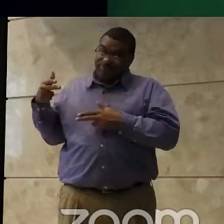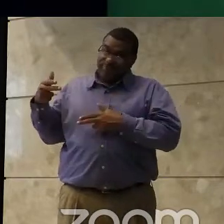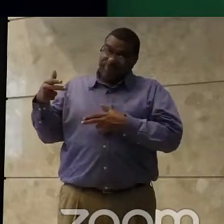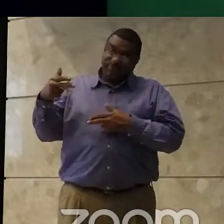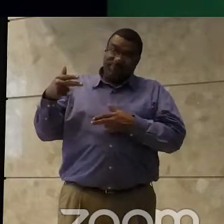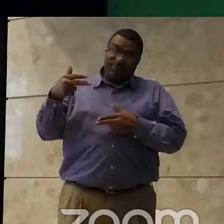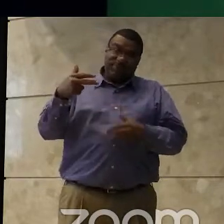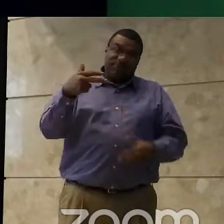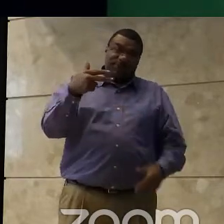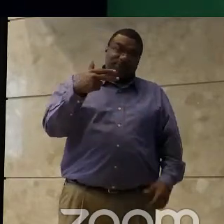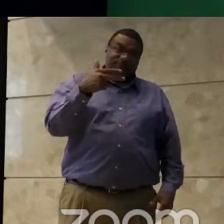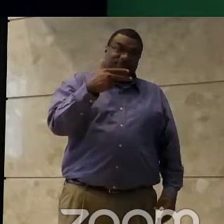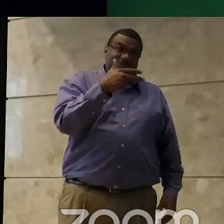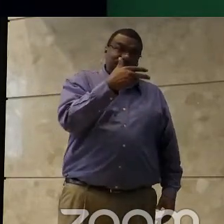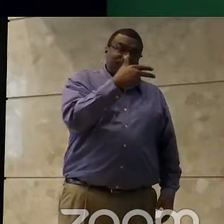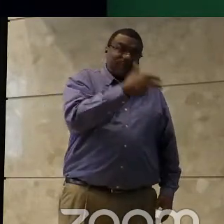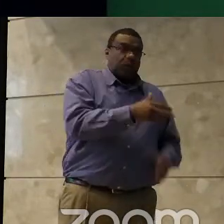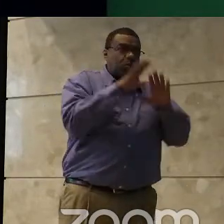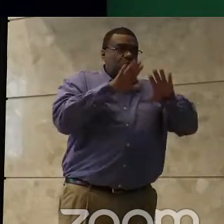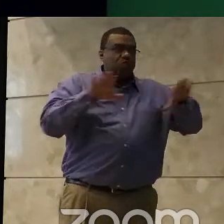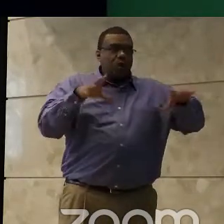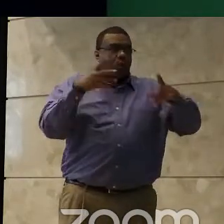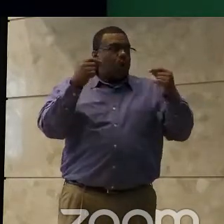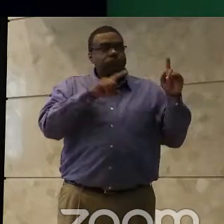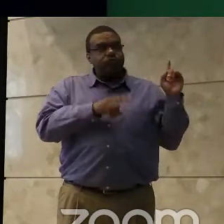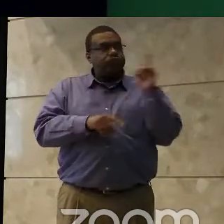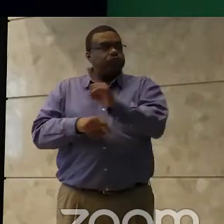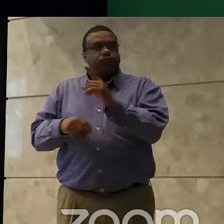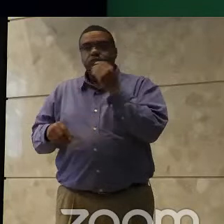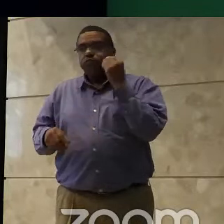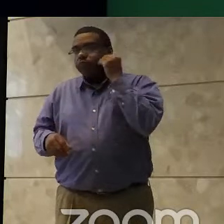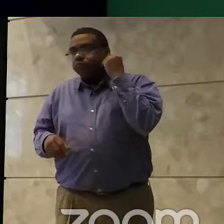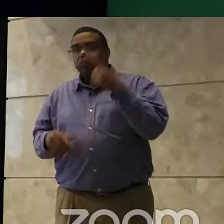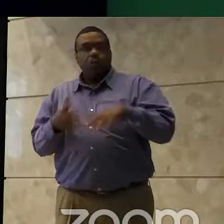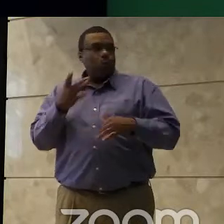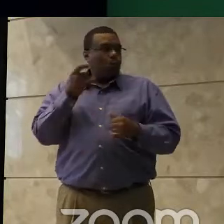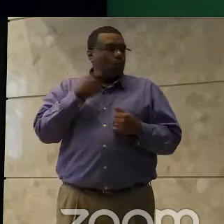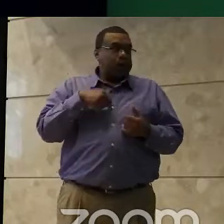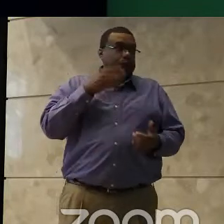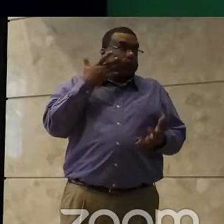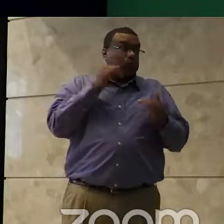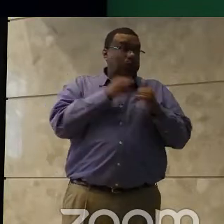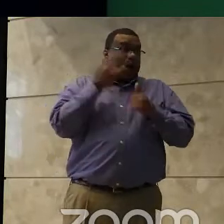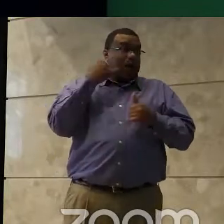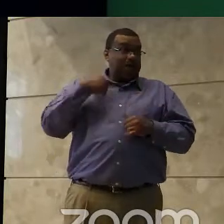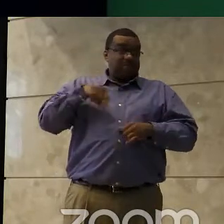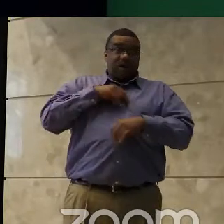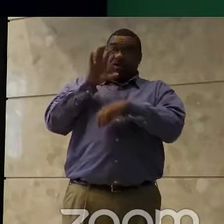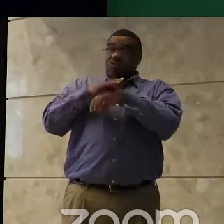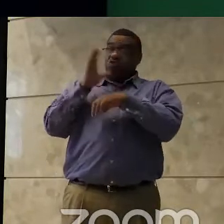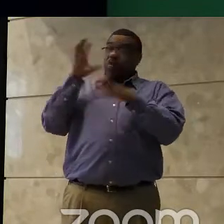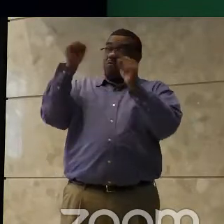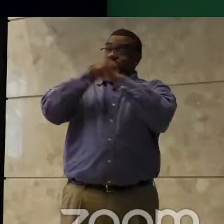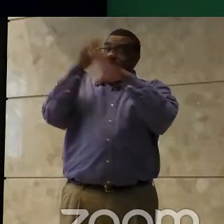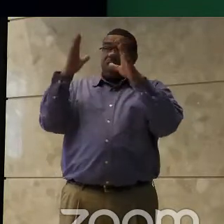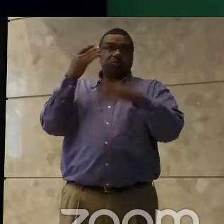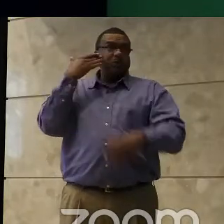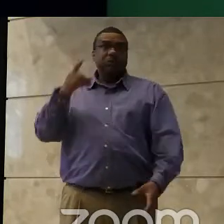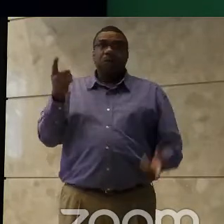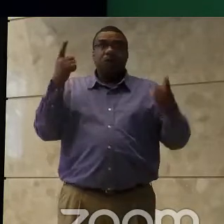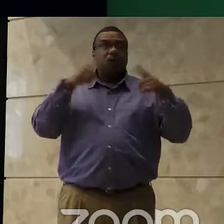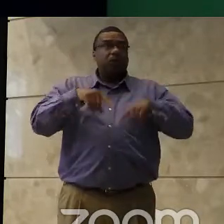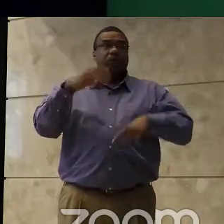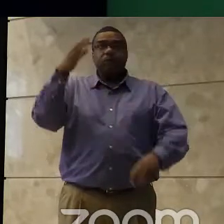others, the children, were to go home because we didn't know whether our church was about to be bombed. We didn't know what was going to